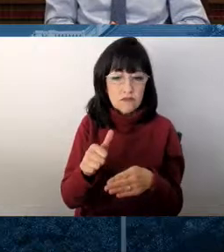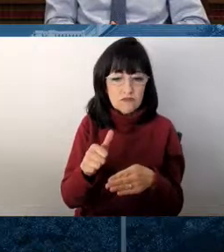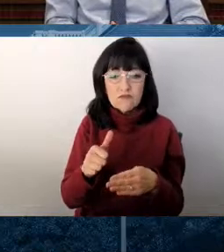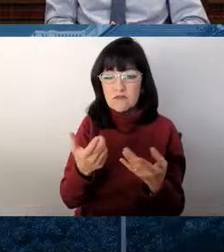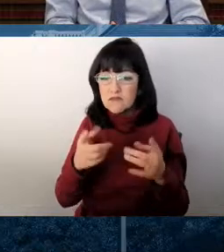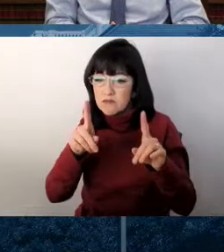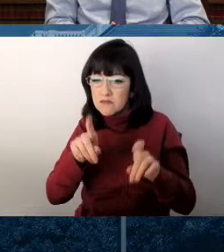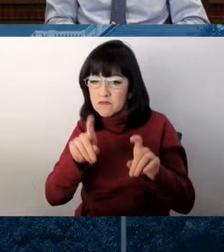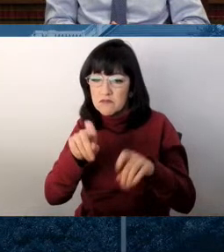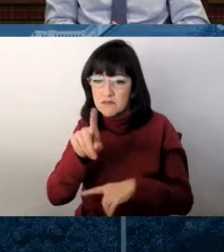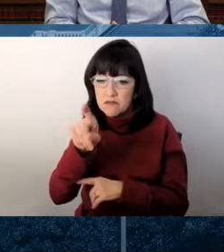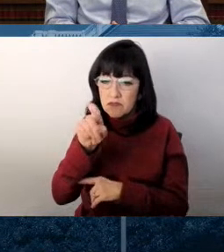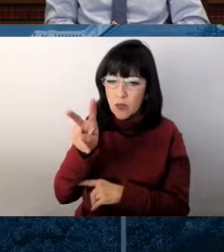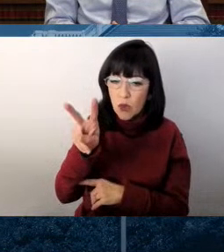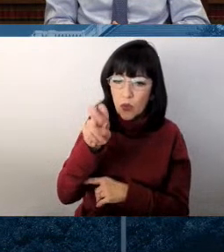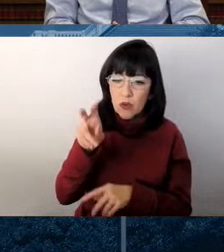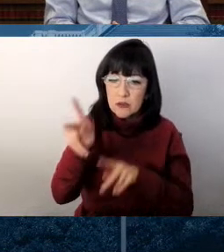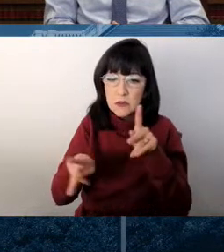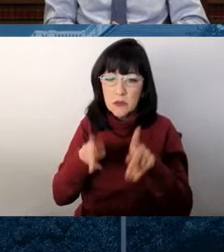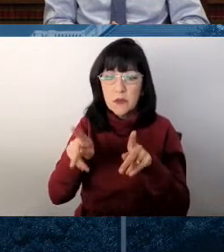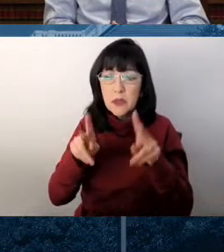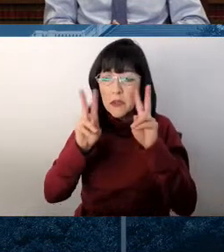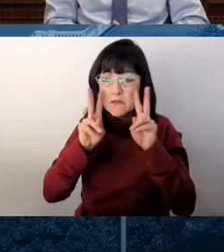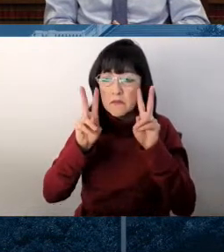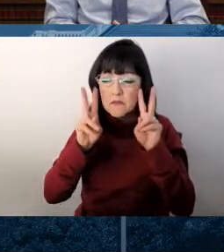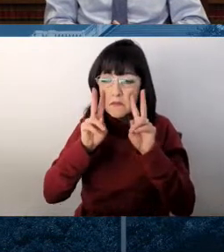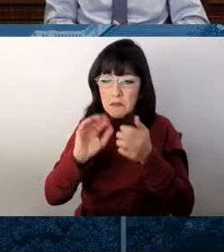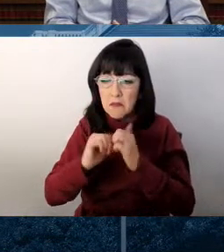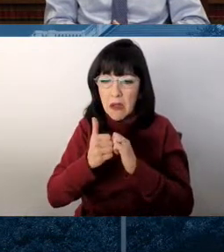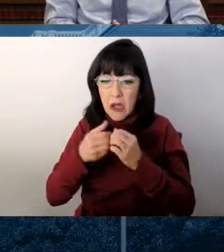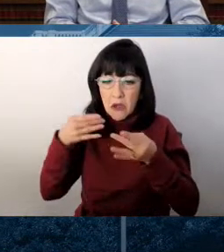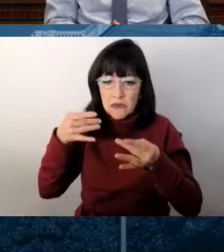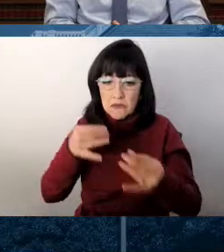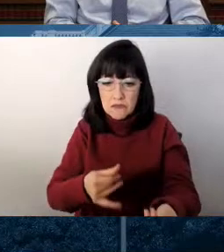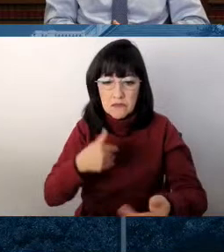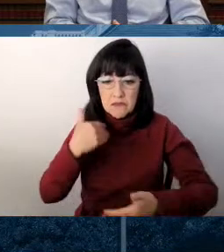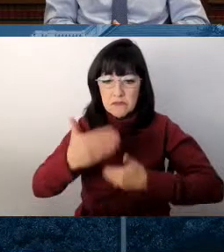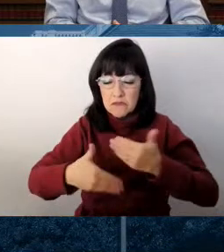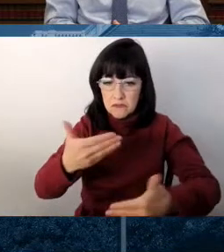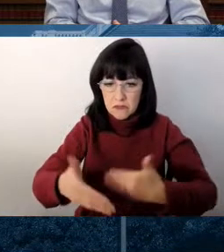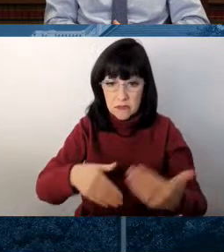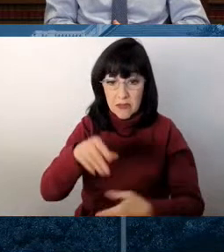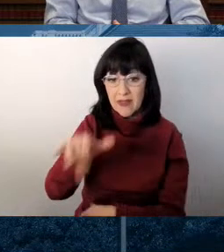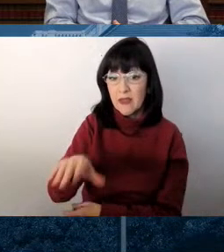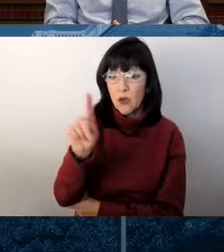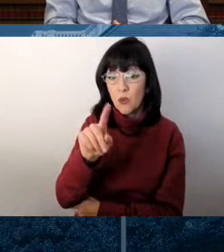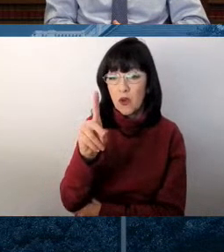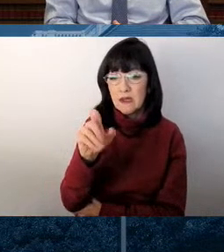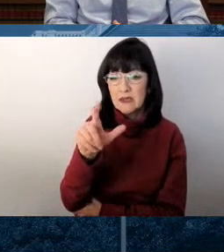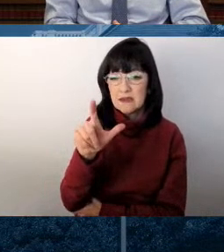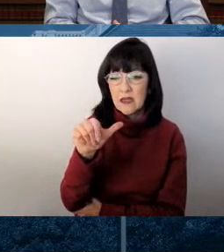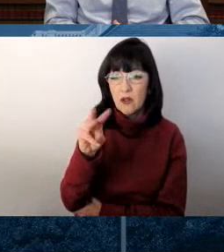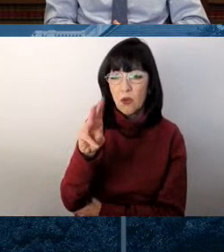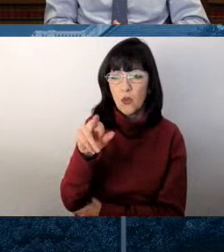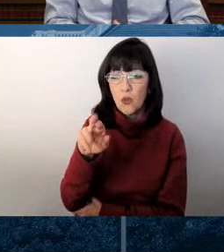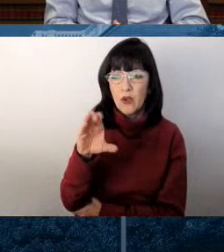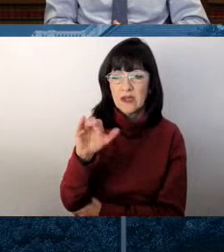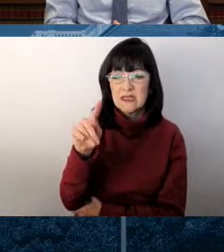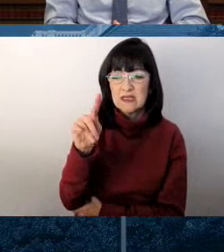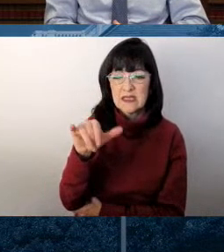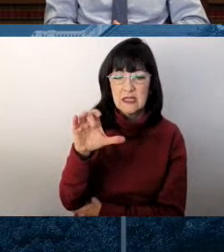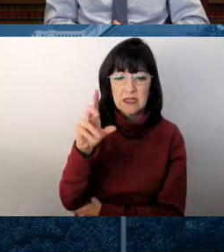folks. This will be available for a couple weeks at the Delaware City DMV. AJ will have more on it. Appointments